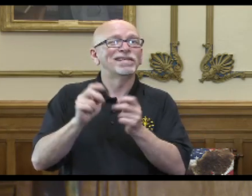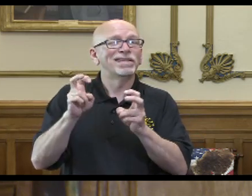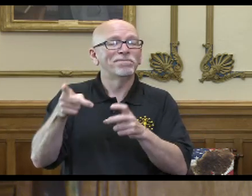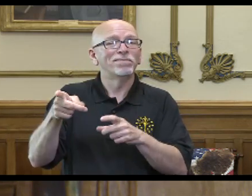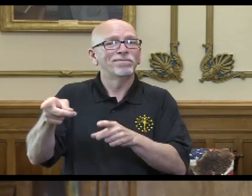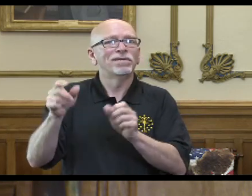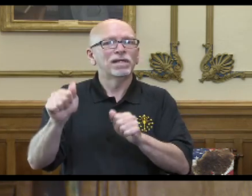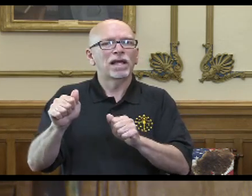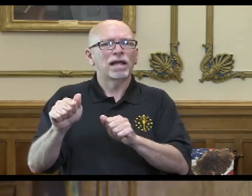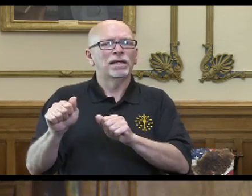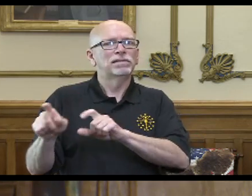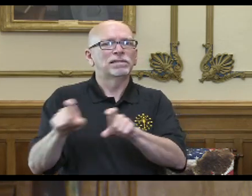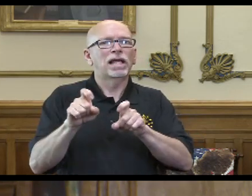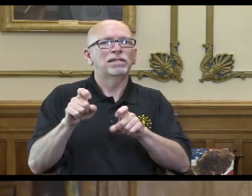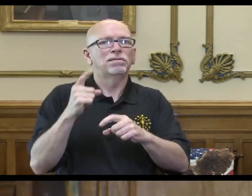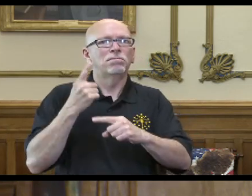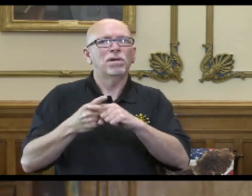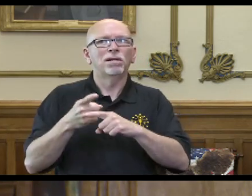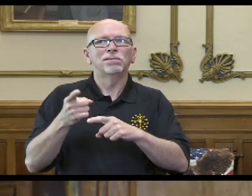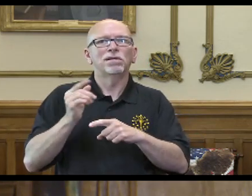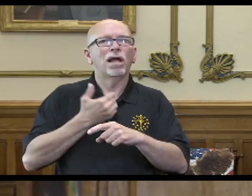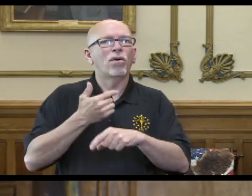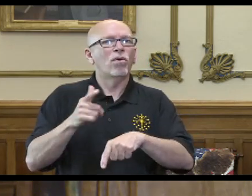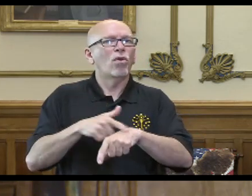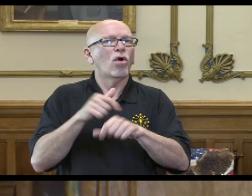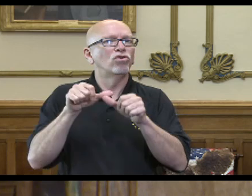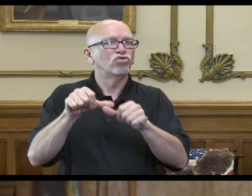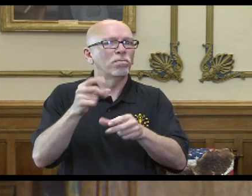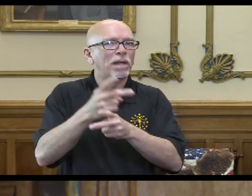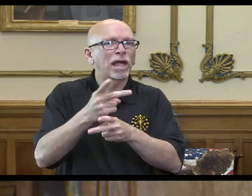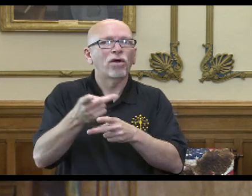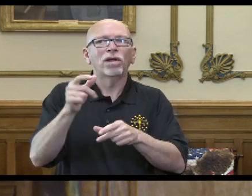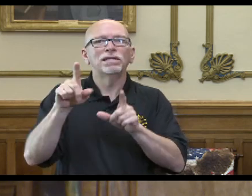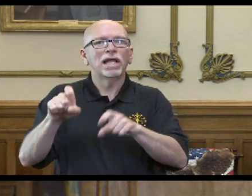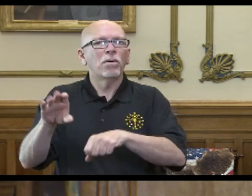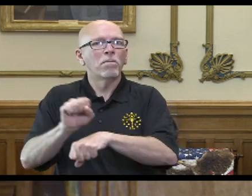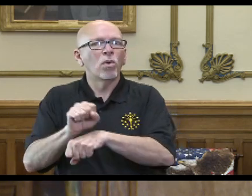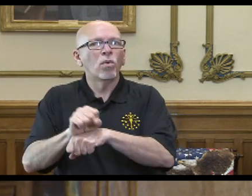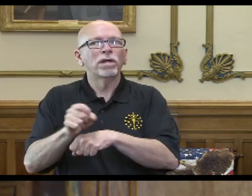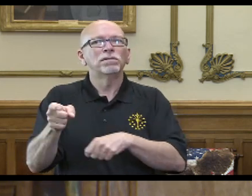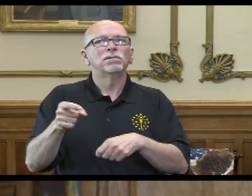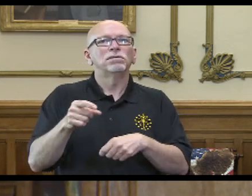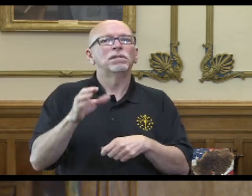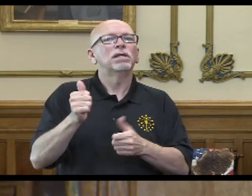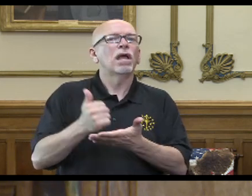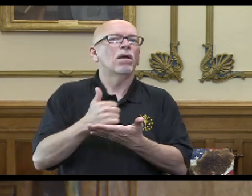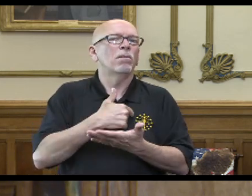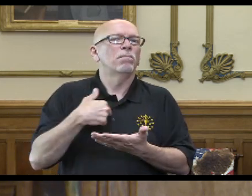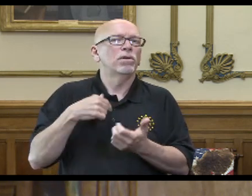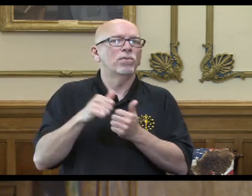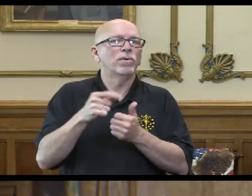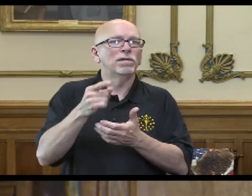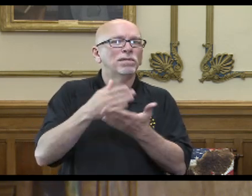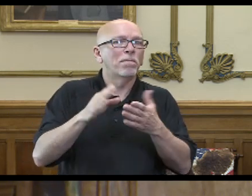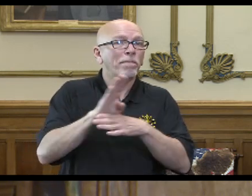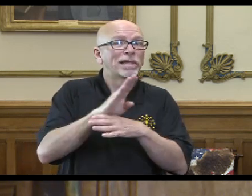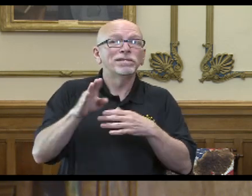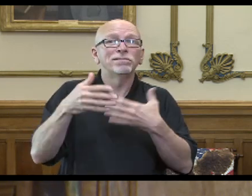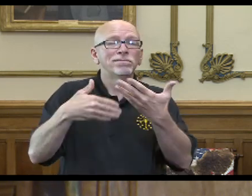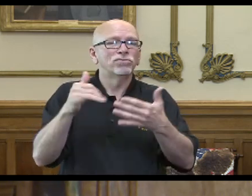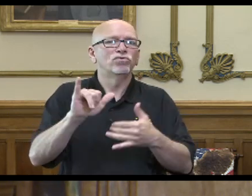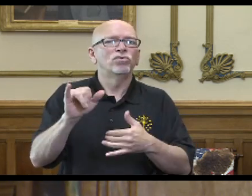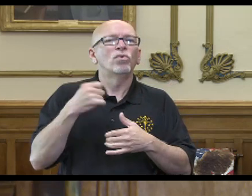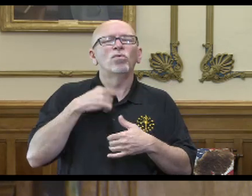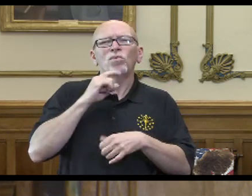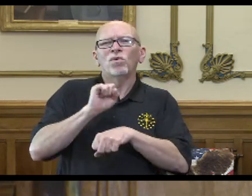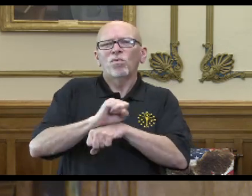test along with our long-term care, test our employees, but also potentially help us with industries going forward. So we're